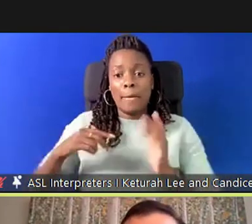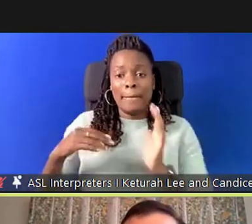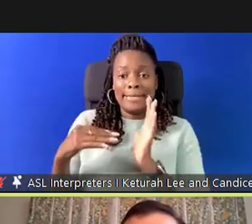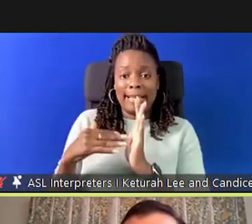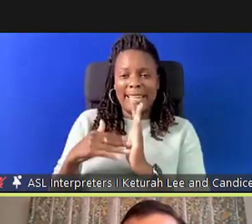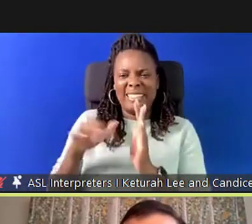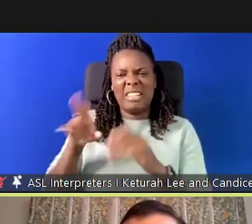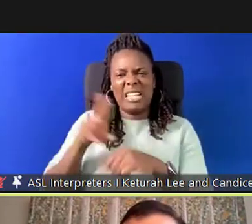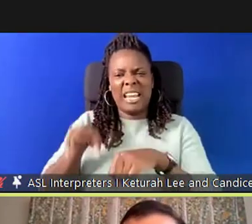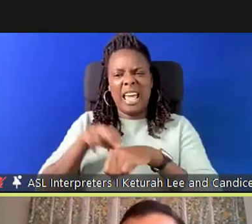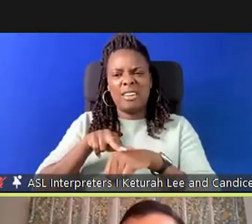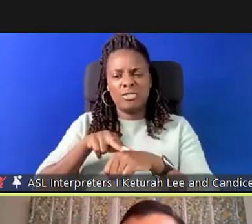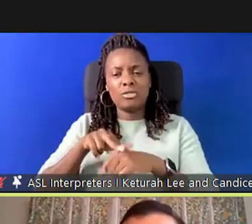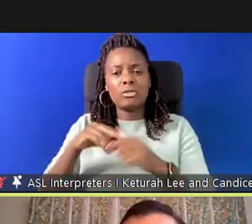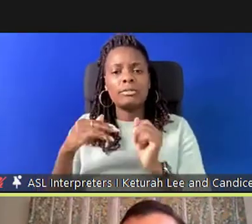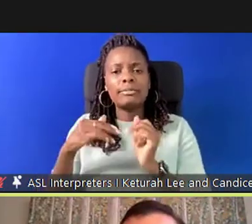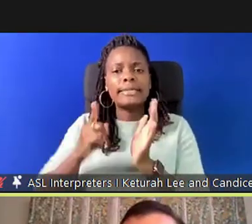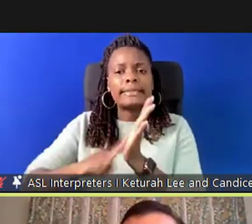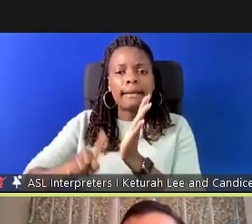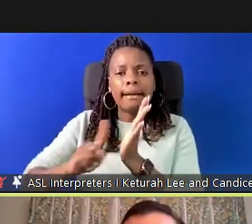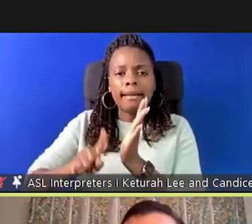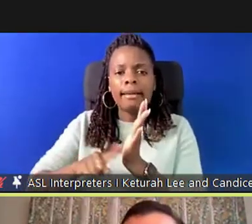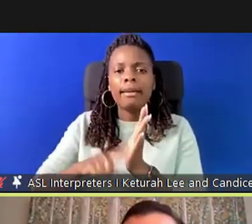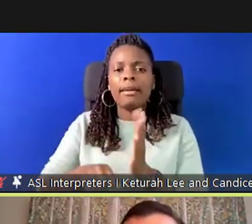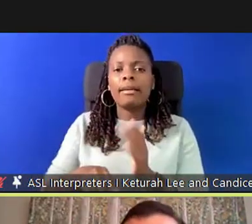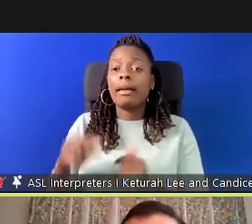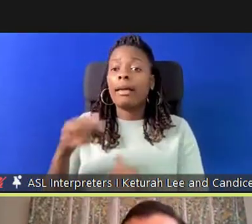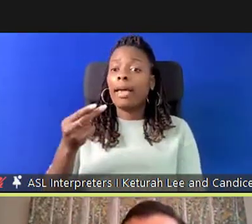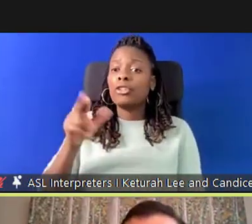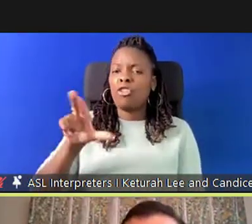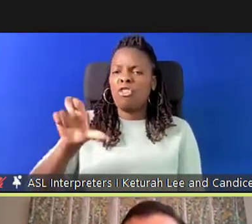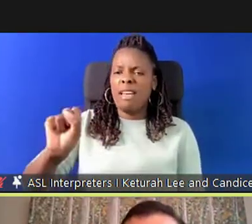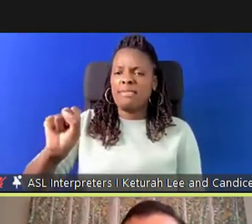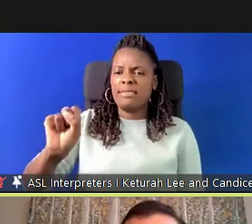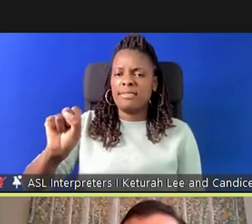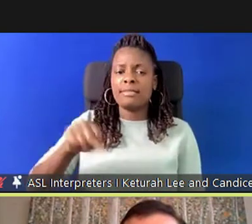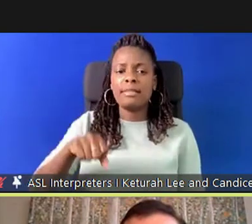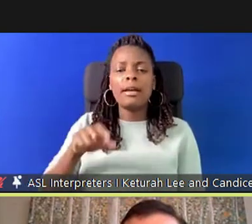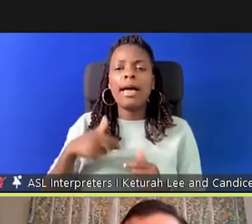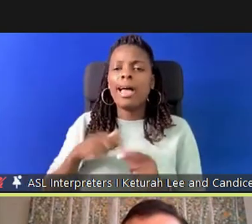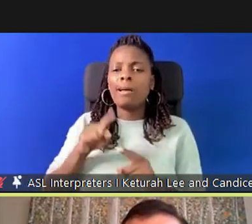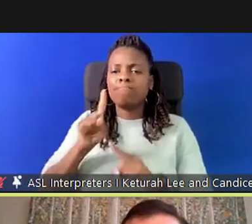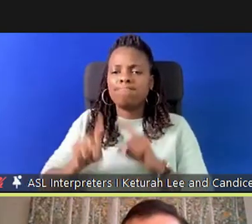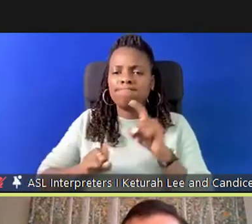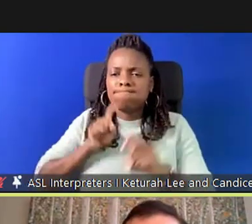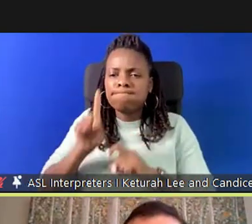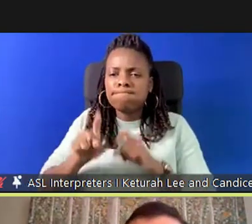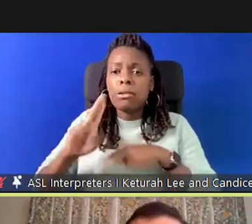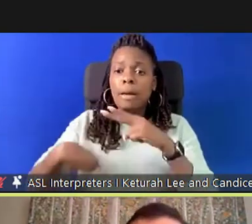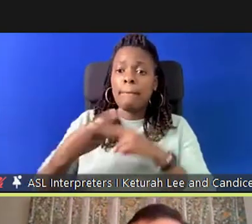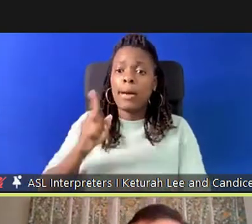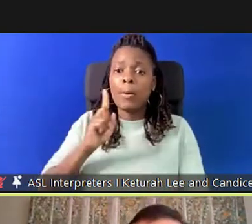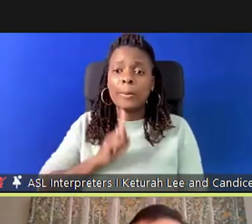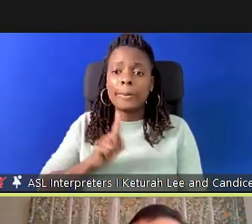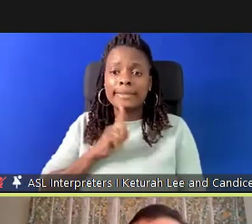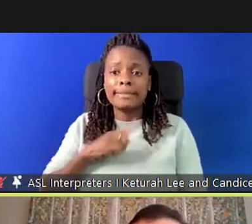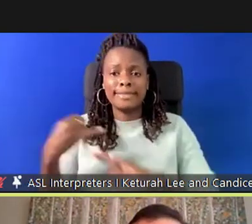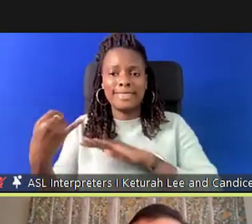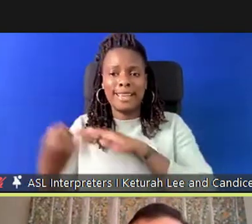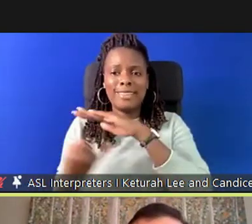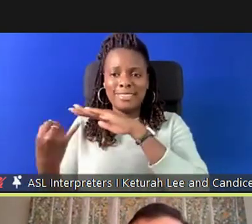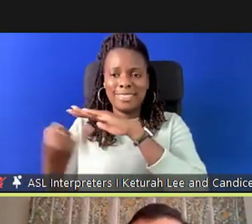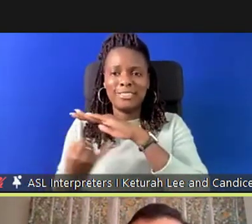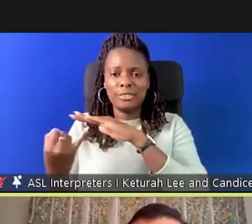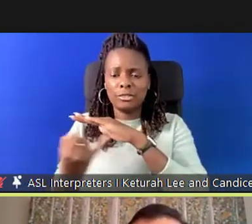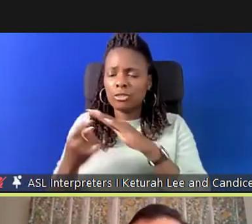Since 2006, the HRS has included detailed questions on loneliness and isolation. And to examine the last